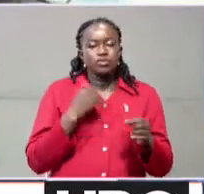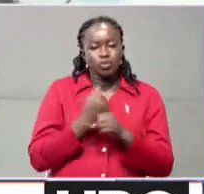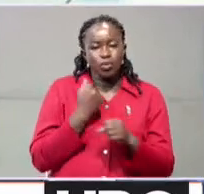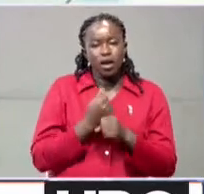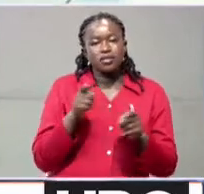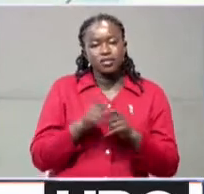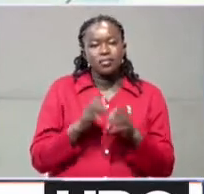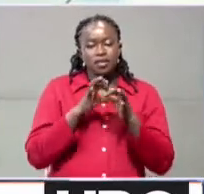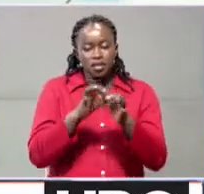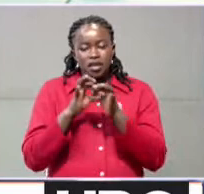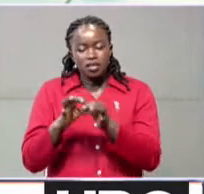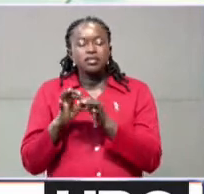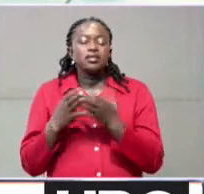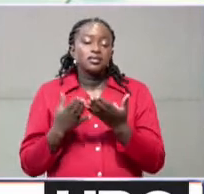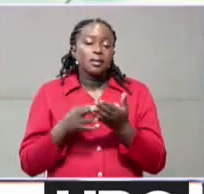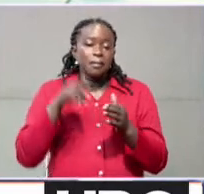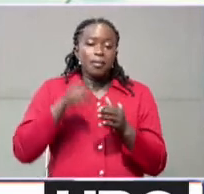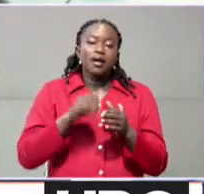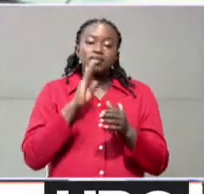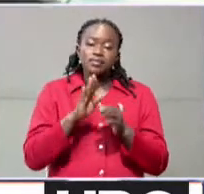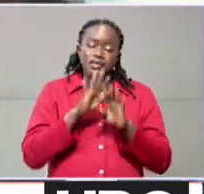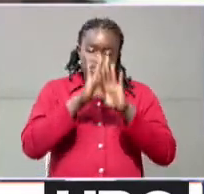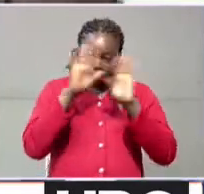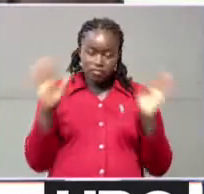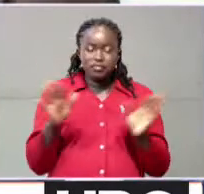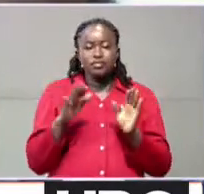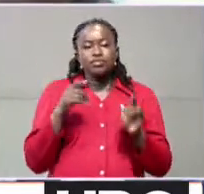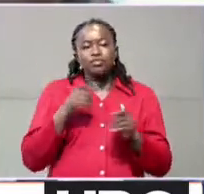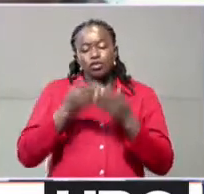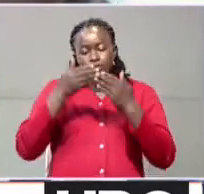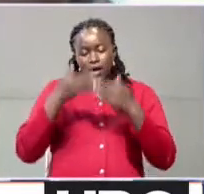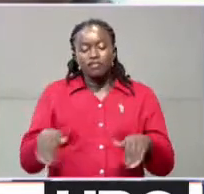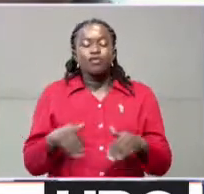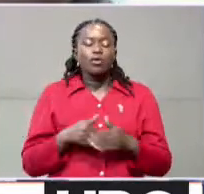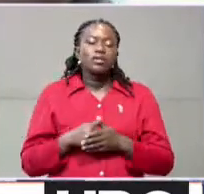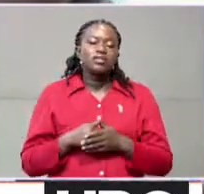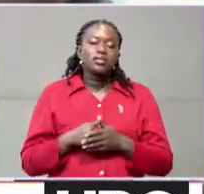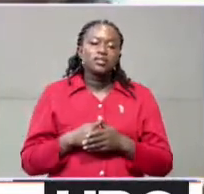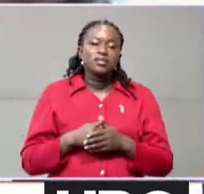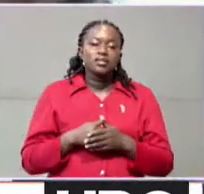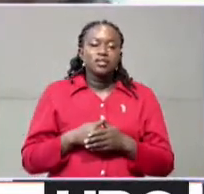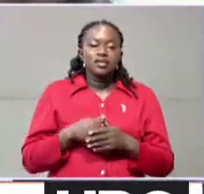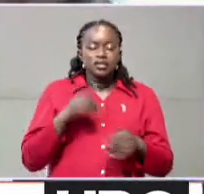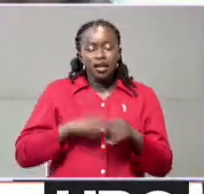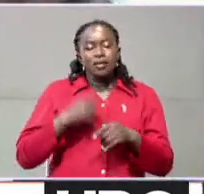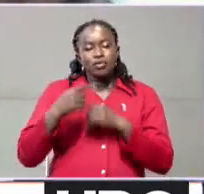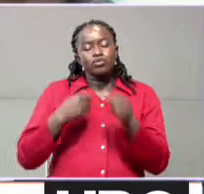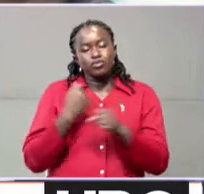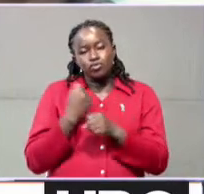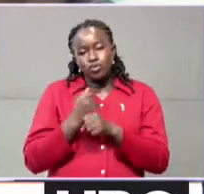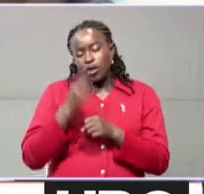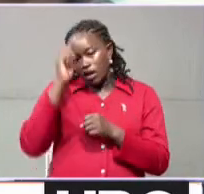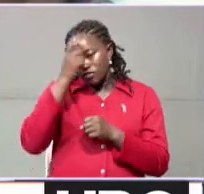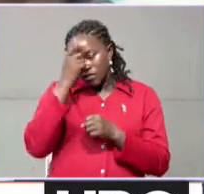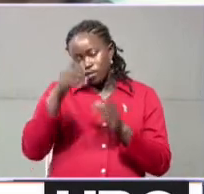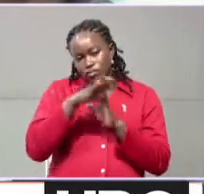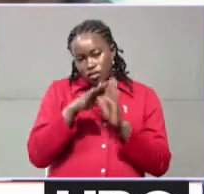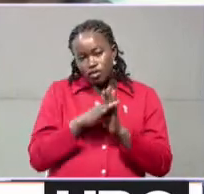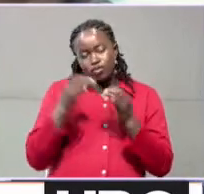among stakeholders need to be streamlined to avoid in carrying out government programs for implementing